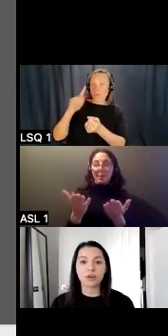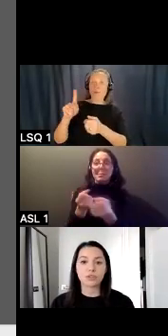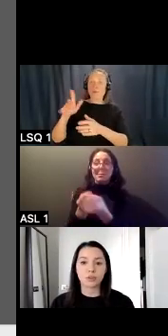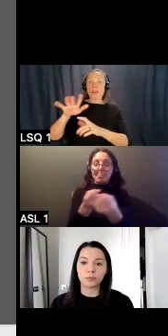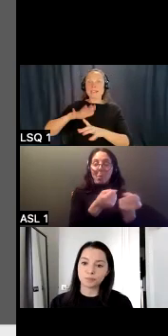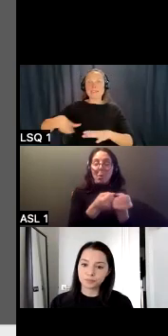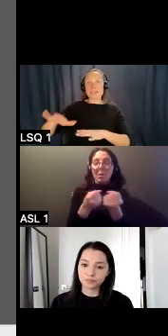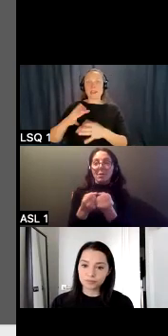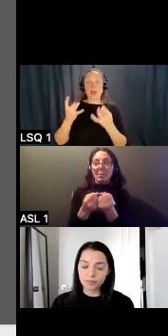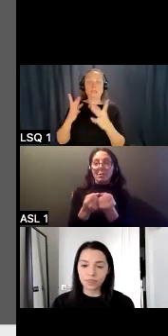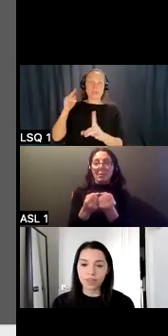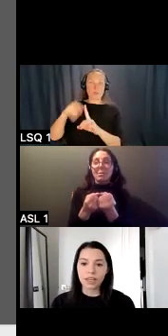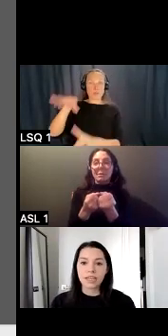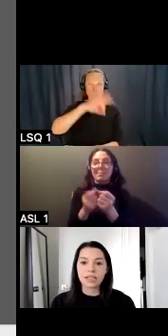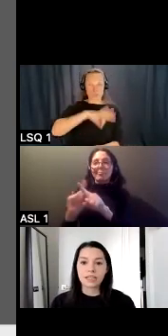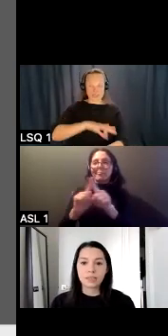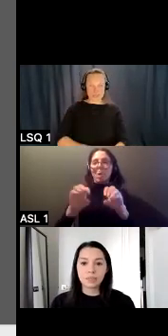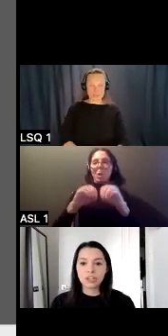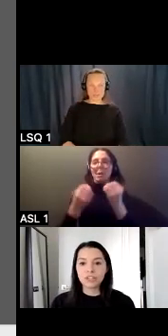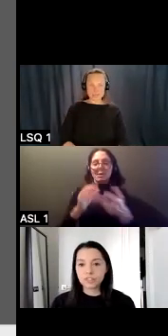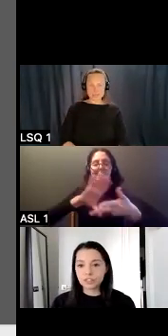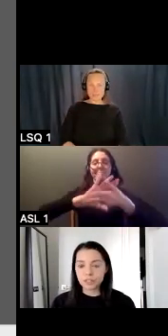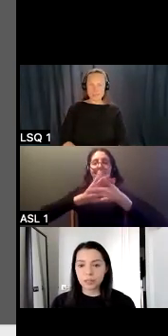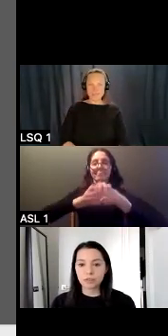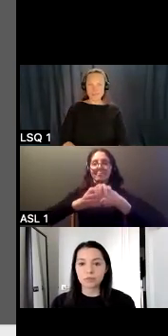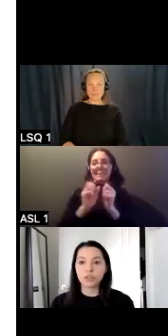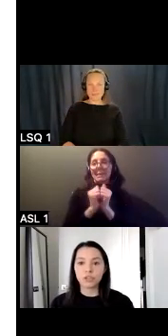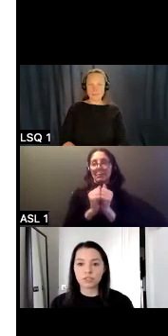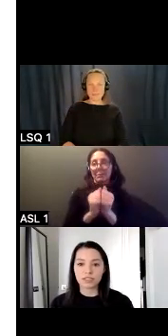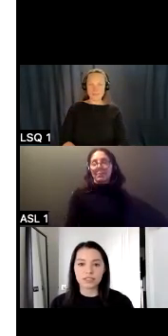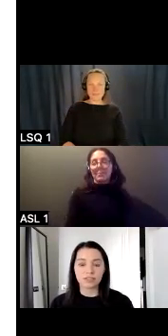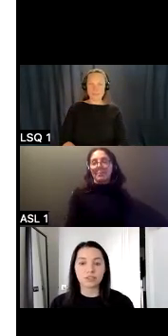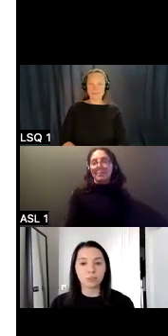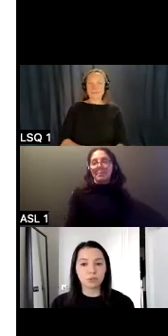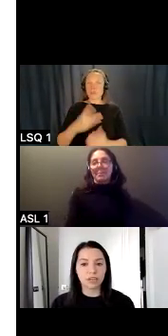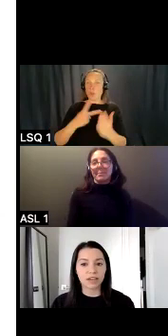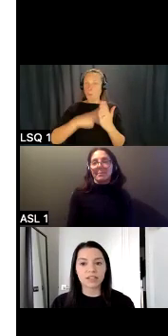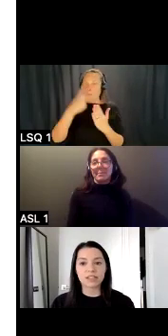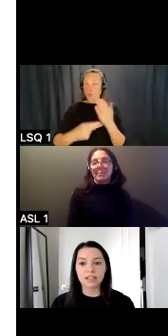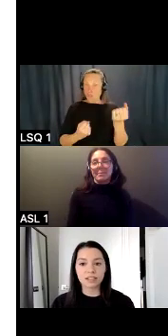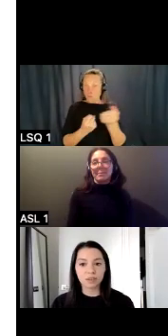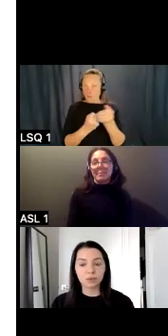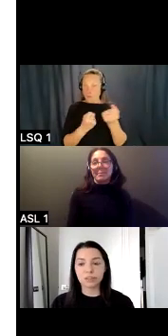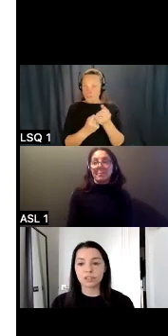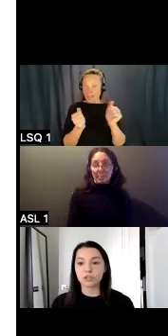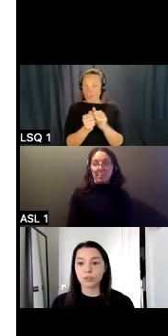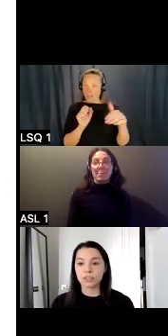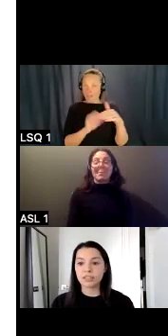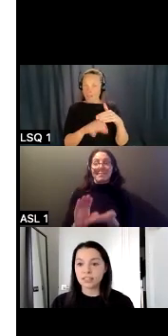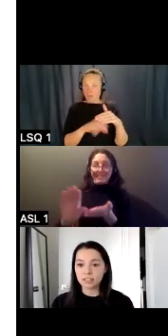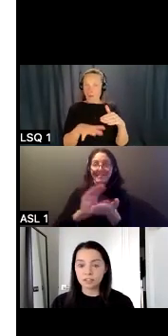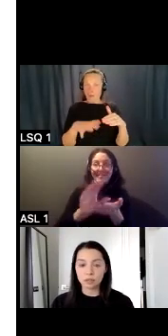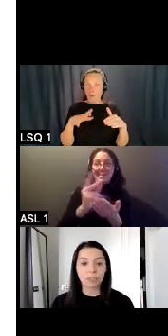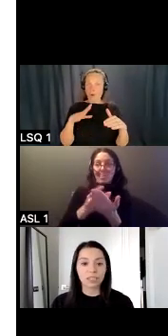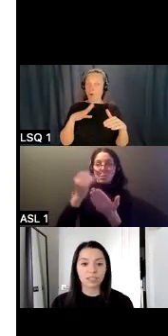support these organizations together. The projects that will be financed